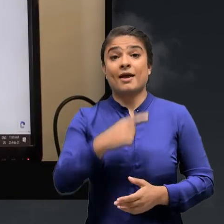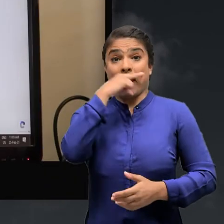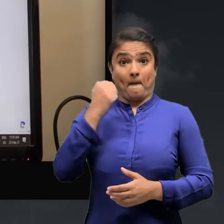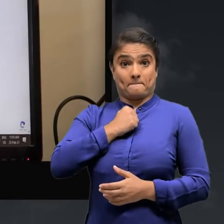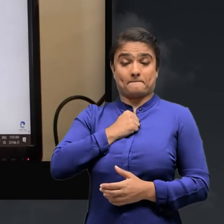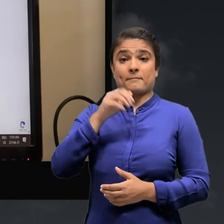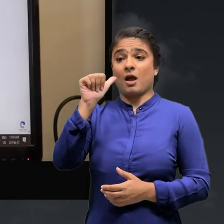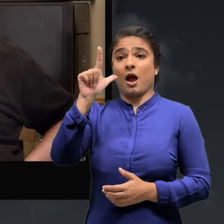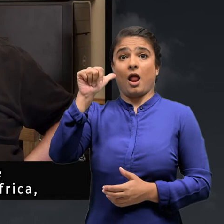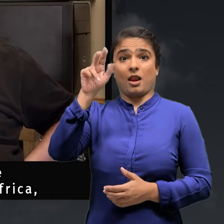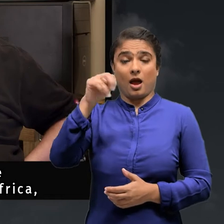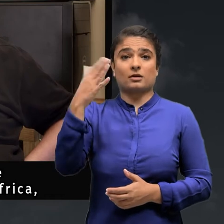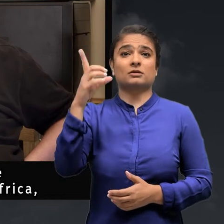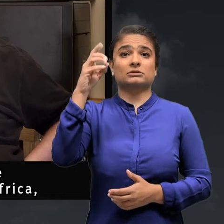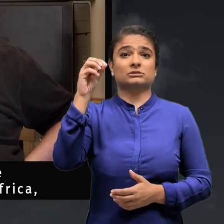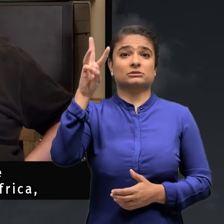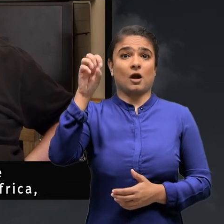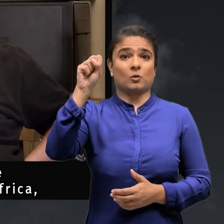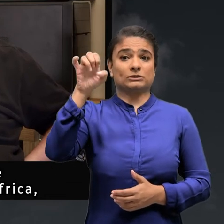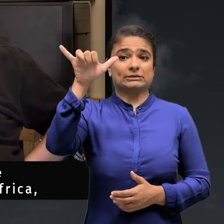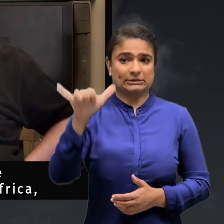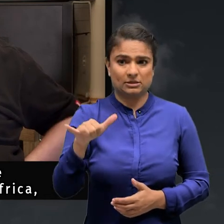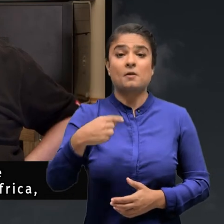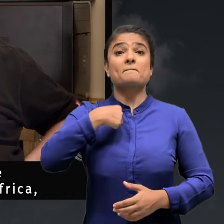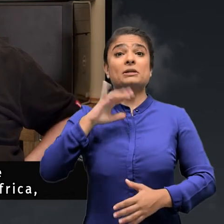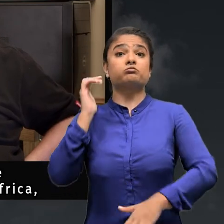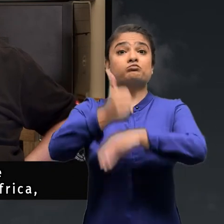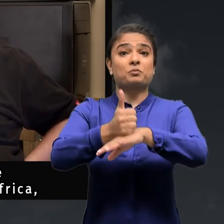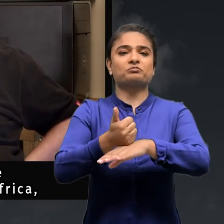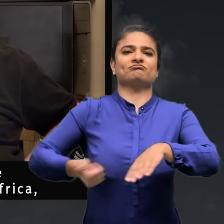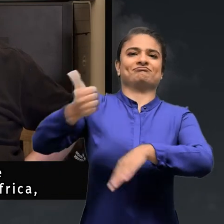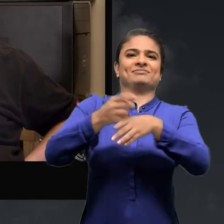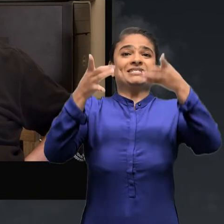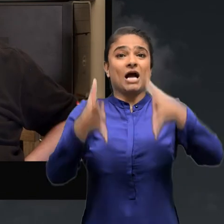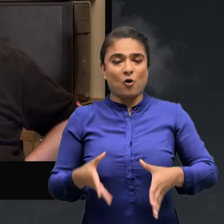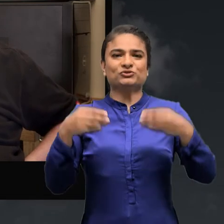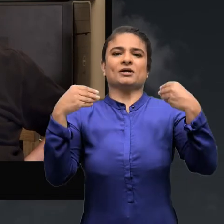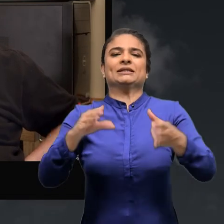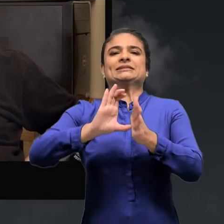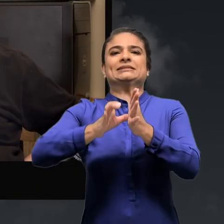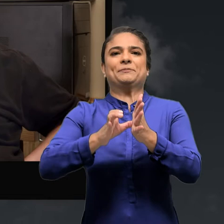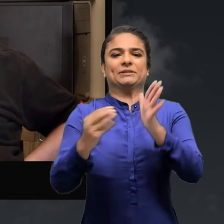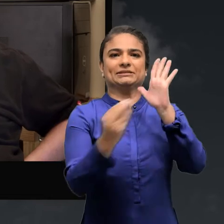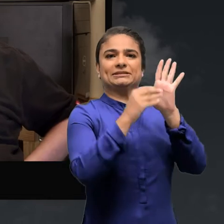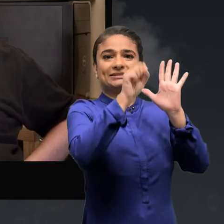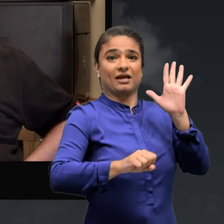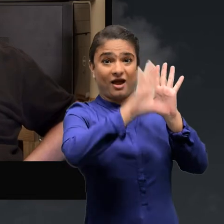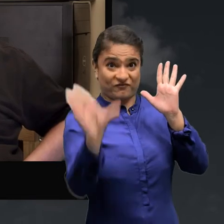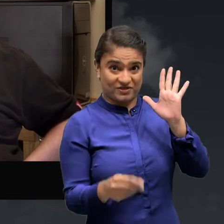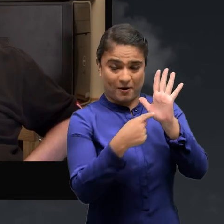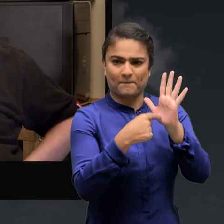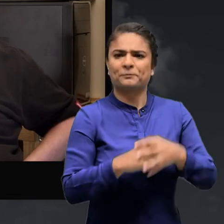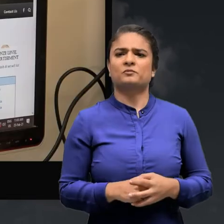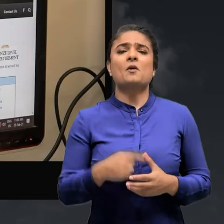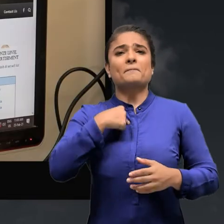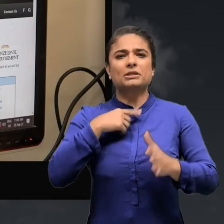My name's Alan Downey. I'm the founder and executive director of Disability Info South Africa, or DISA as we like to call ourselves.